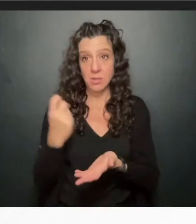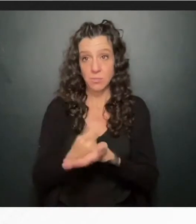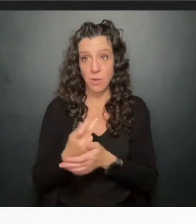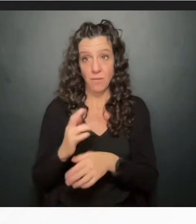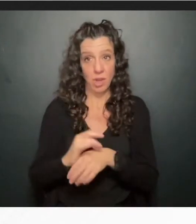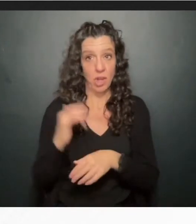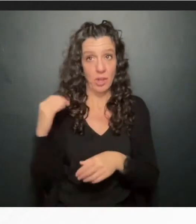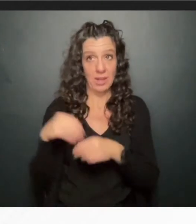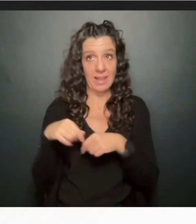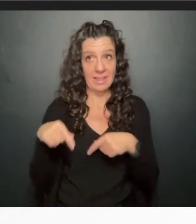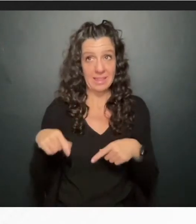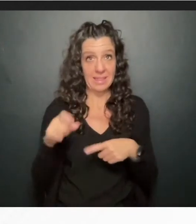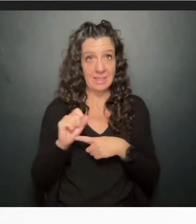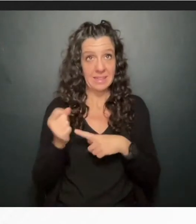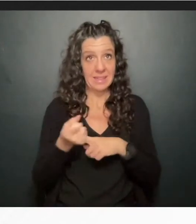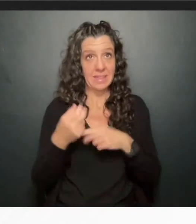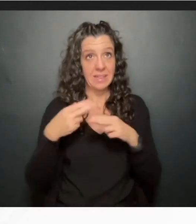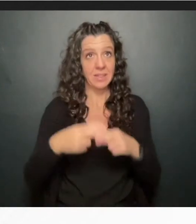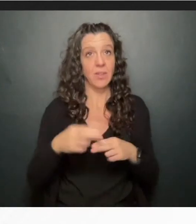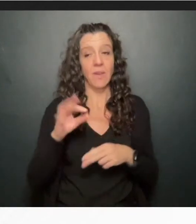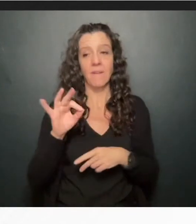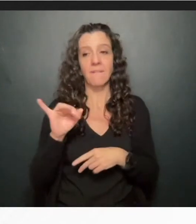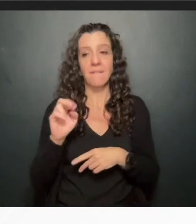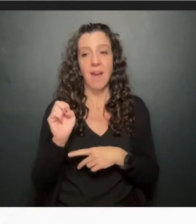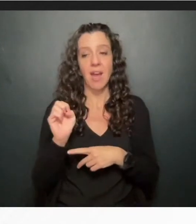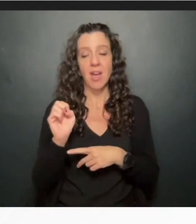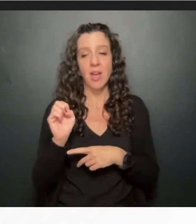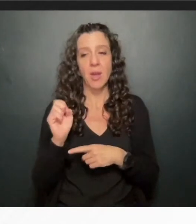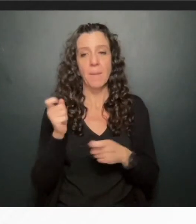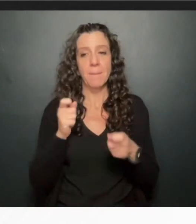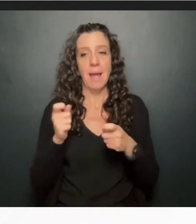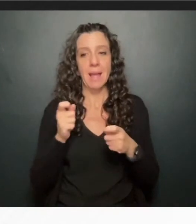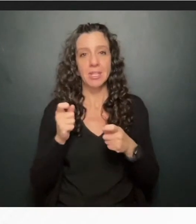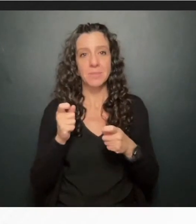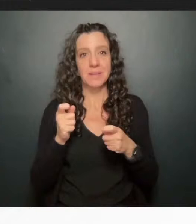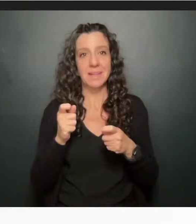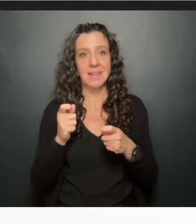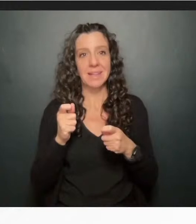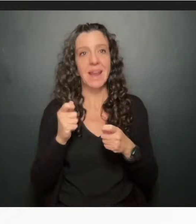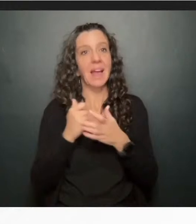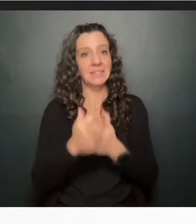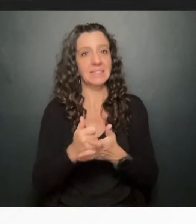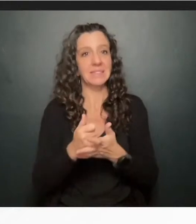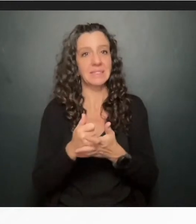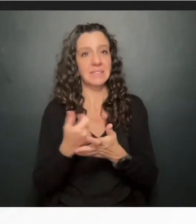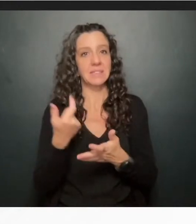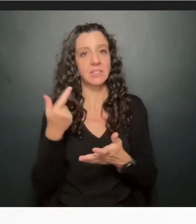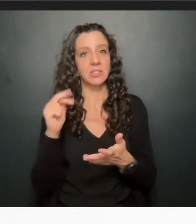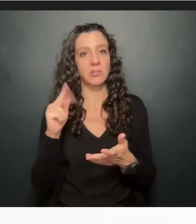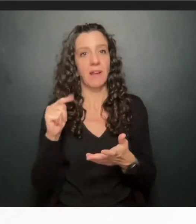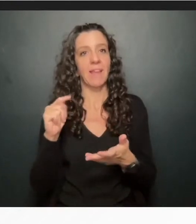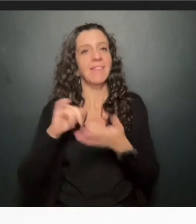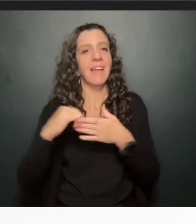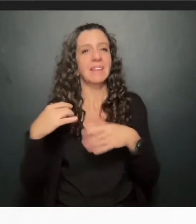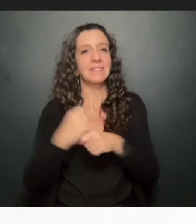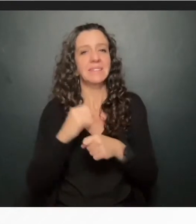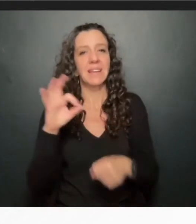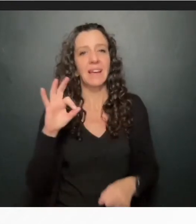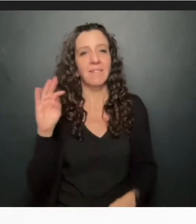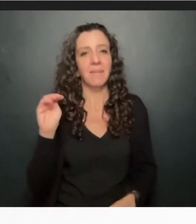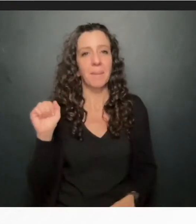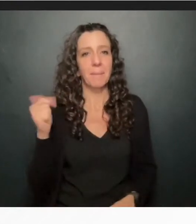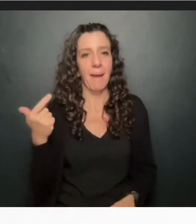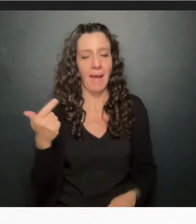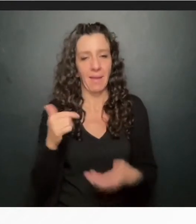this incident is called a Fire Management Assistance Grant, an FMAG for short. That provides